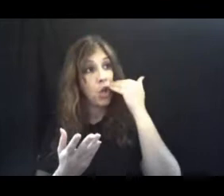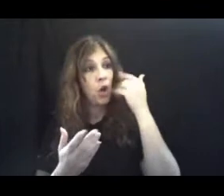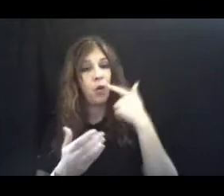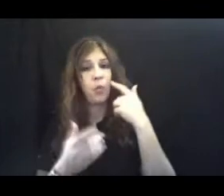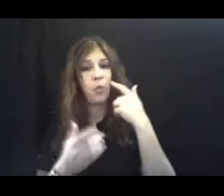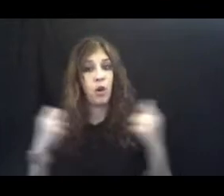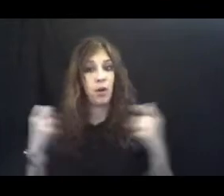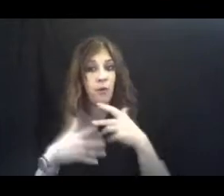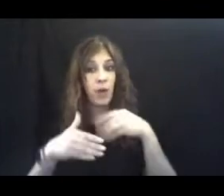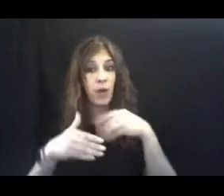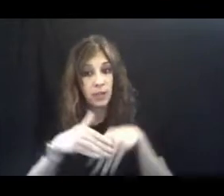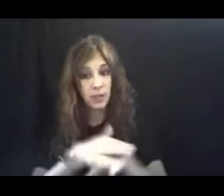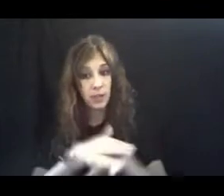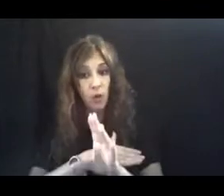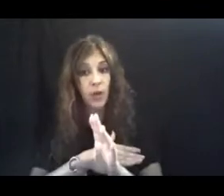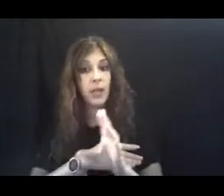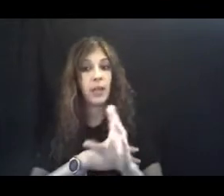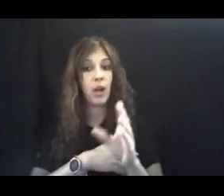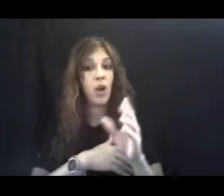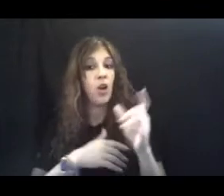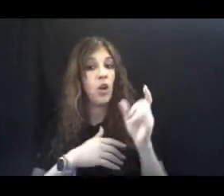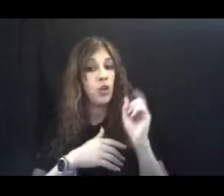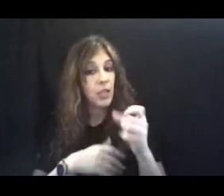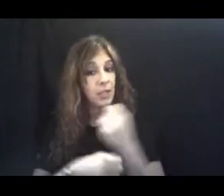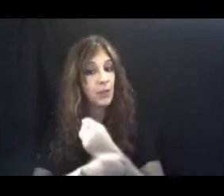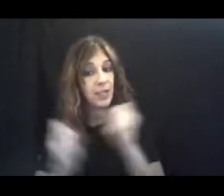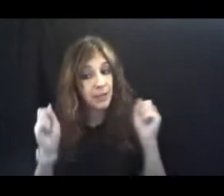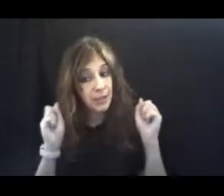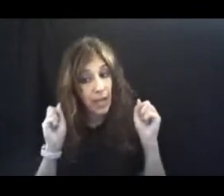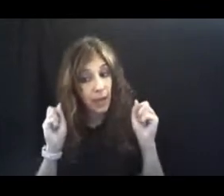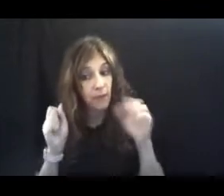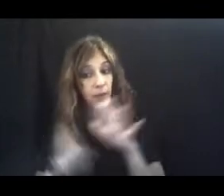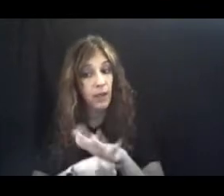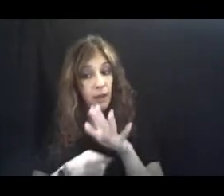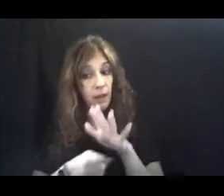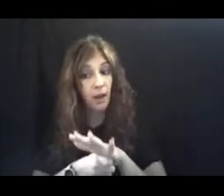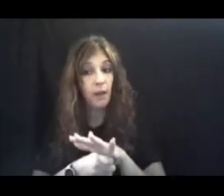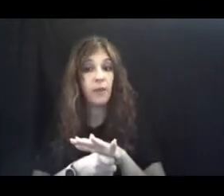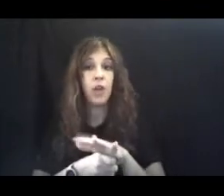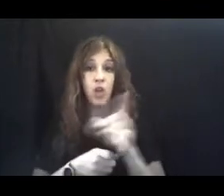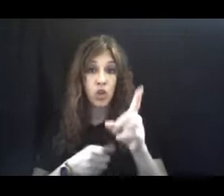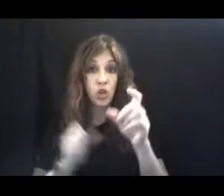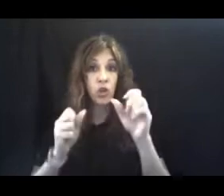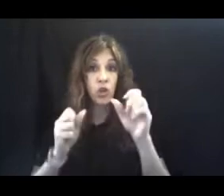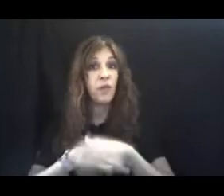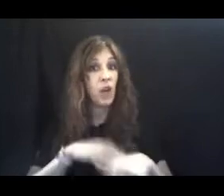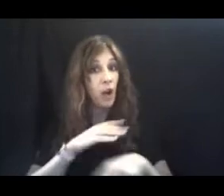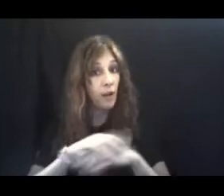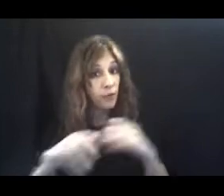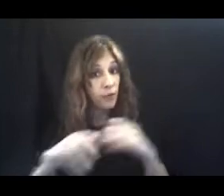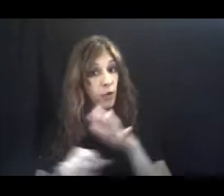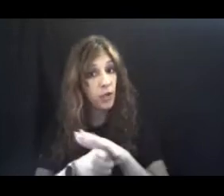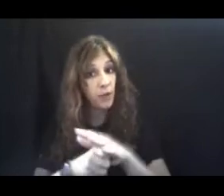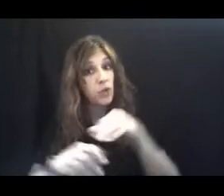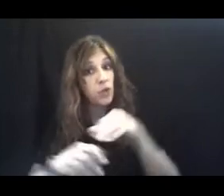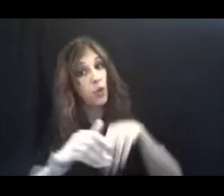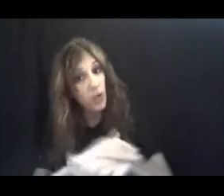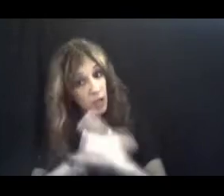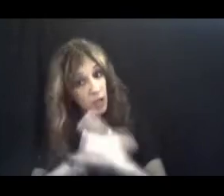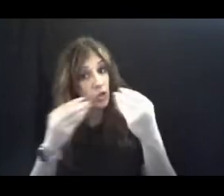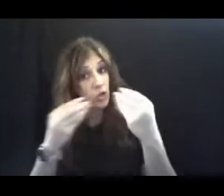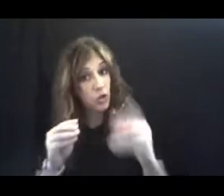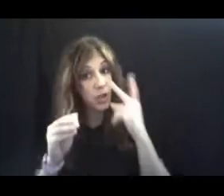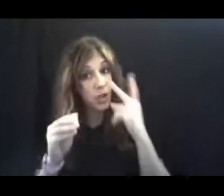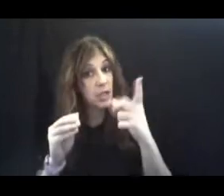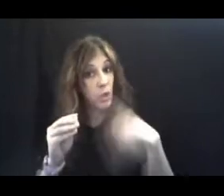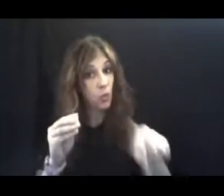it needs to be safe enough for you to feel comfortable enough to go into the store to see what they're offering. If